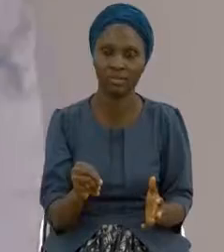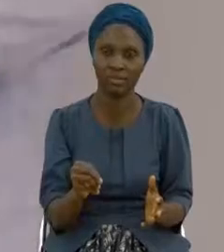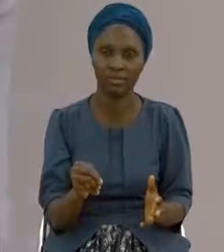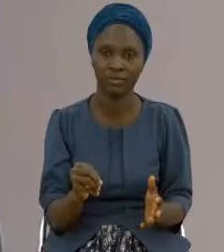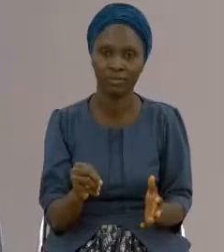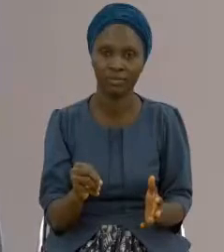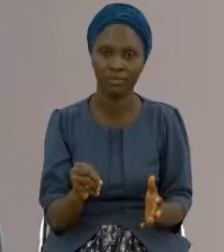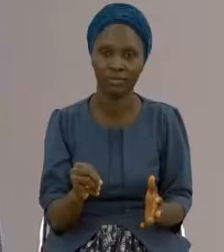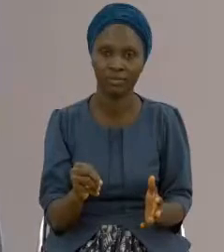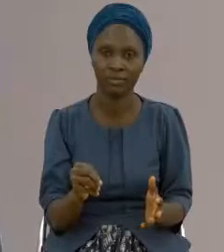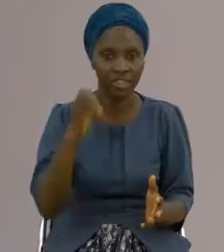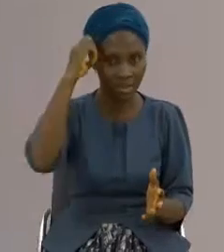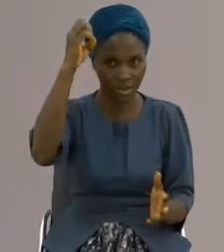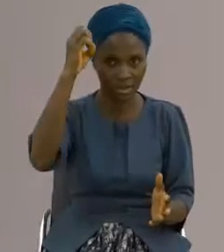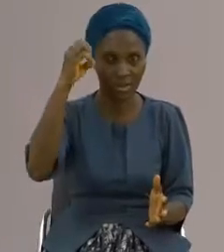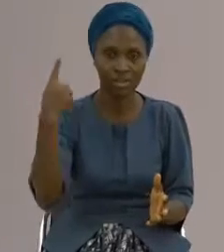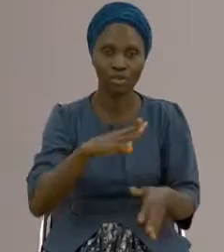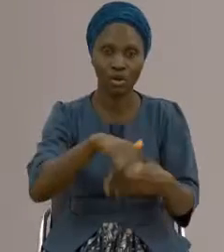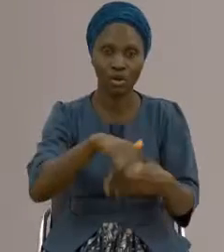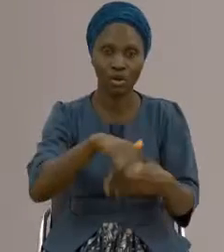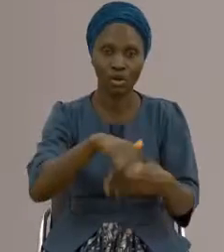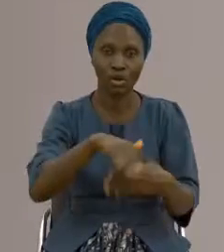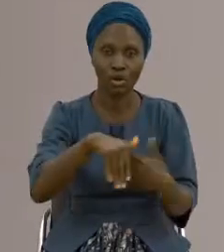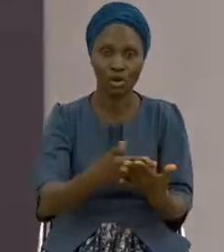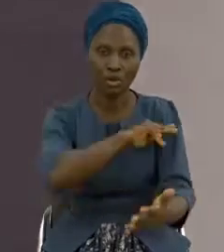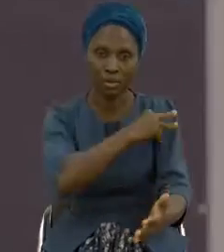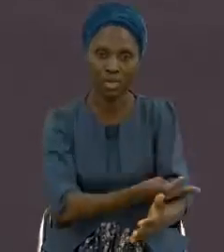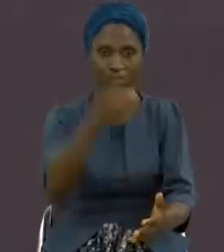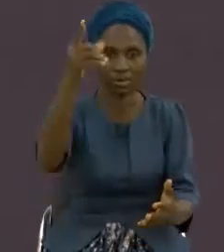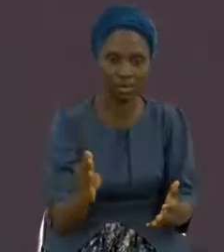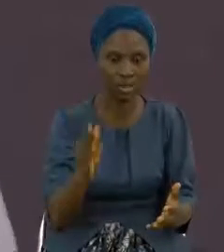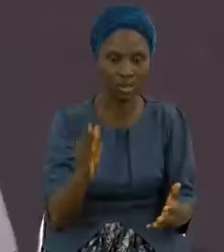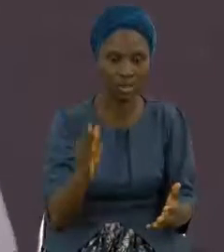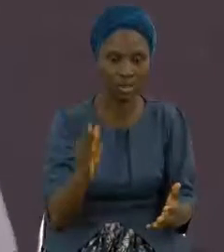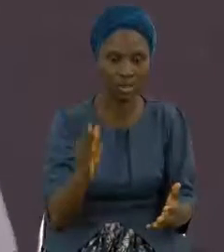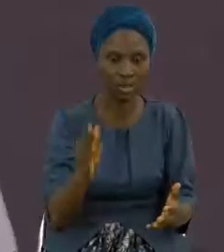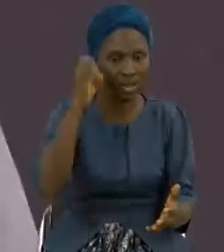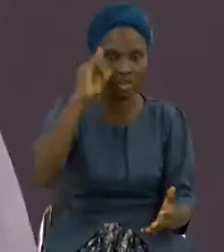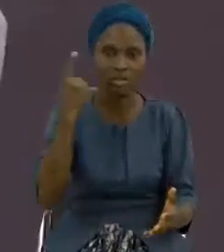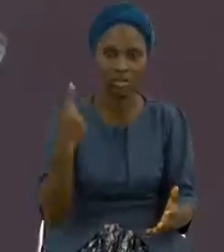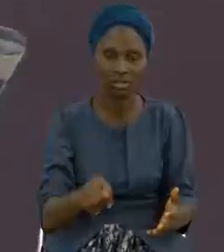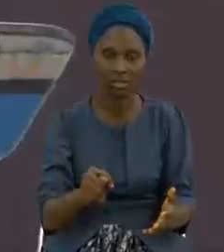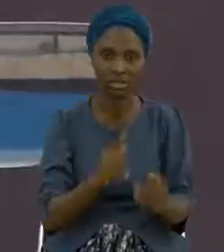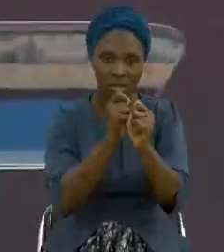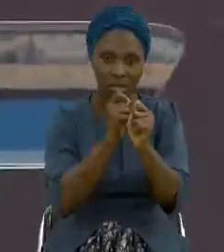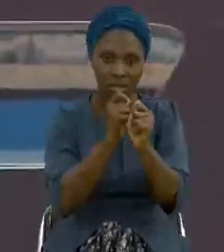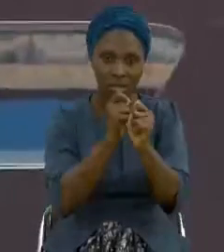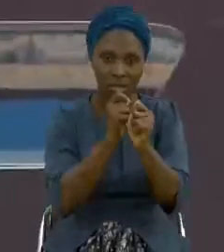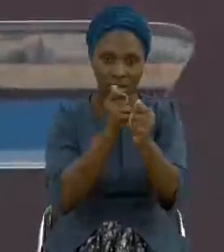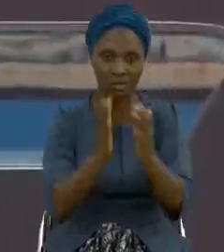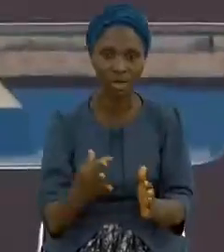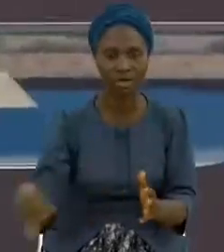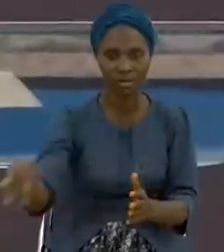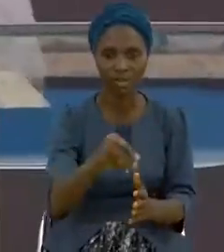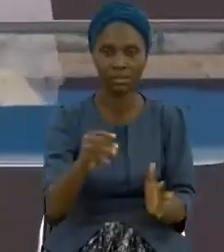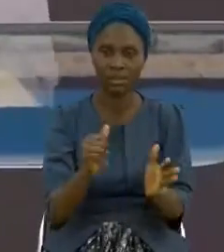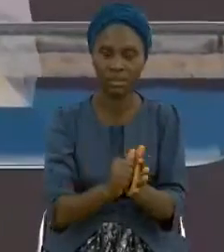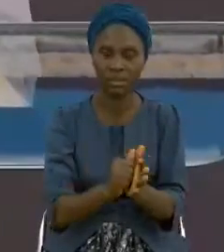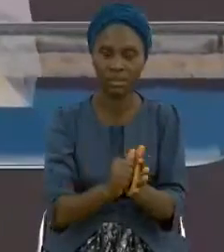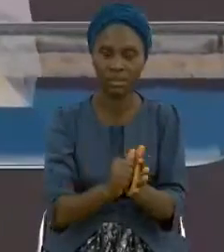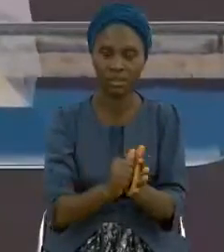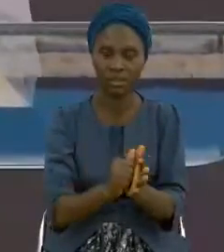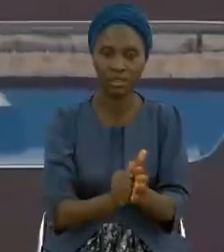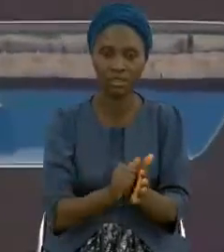God, is a rewarder of them that diligently seek him. Hebrews